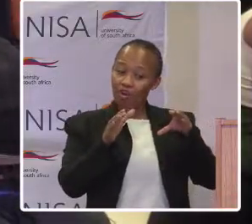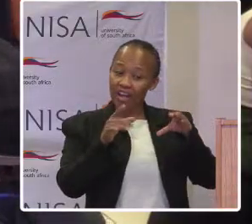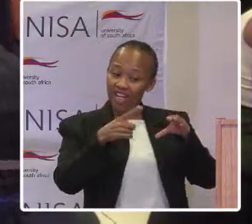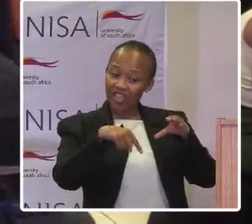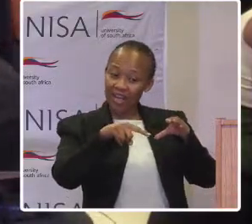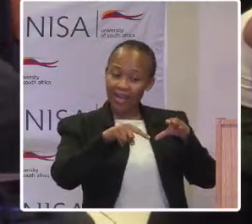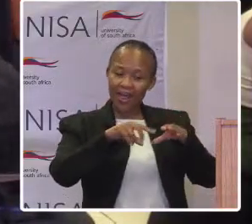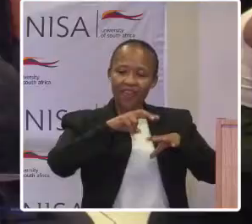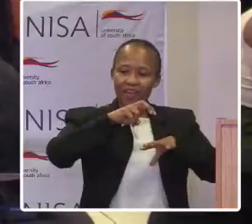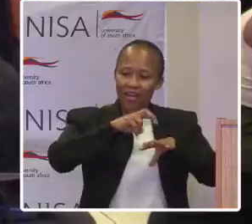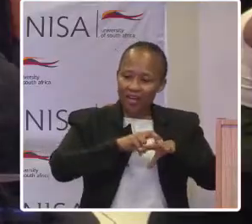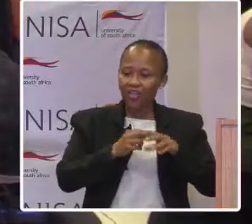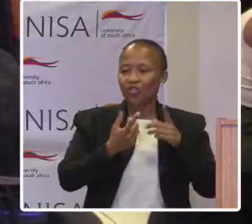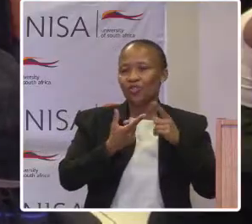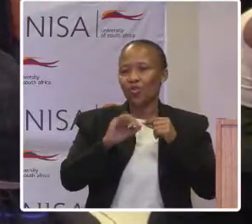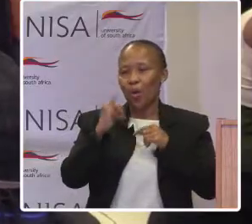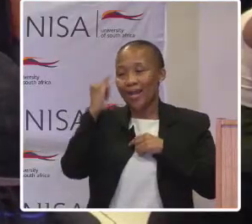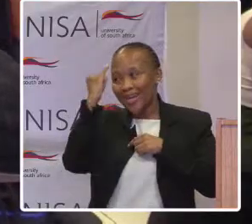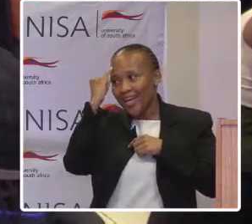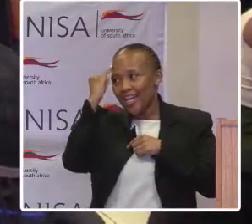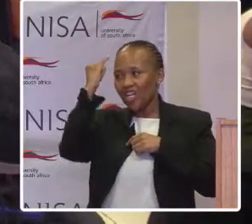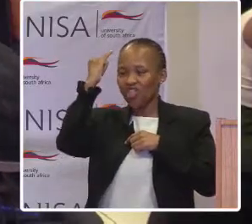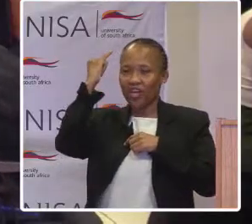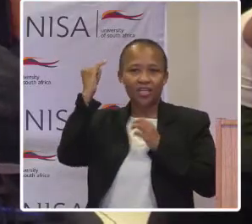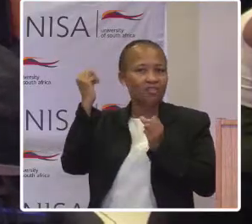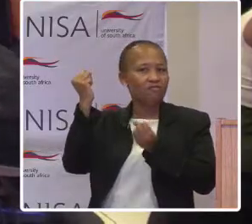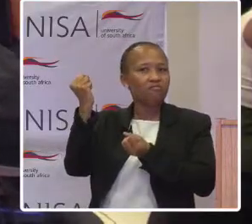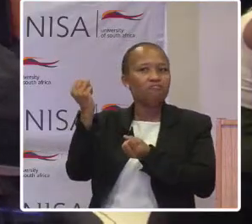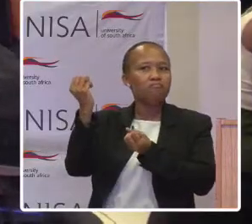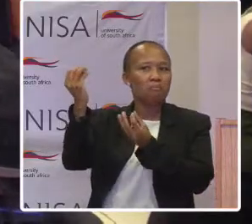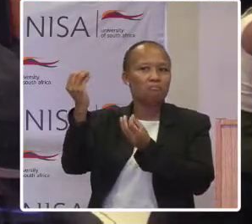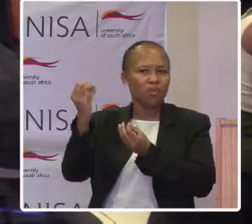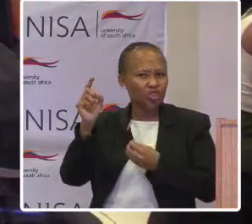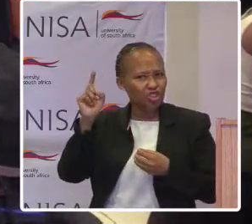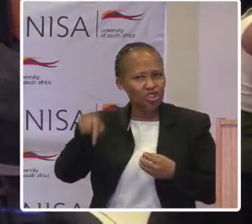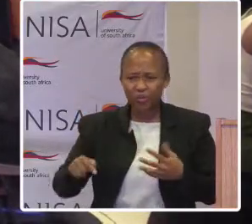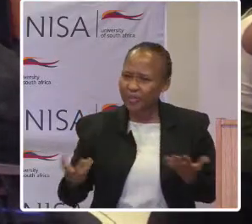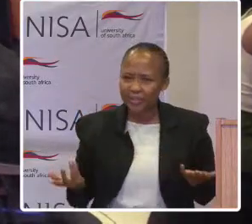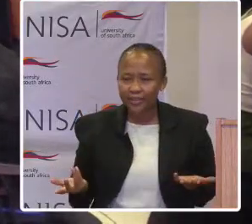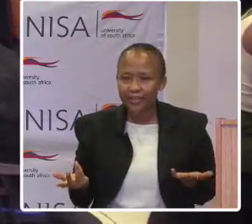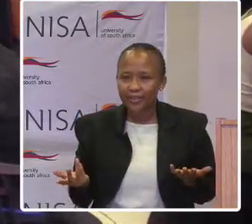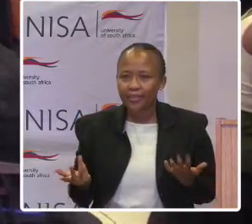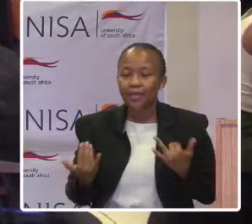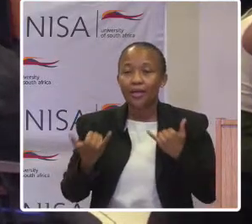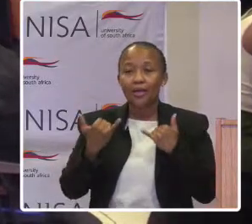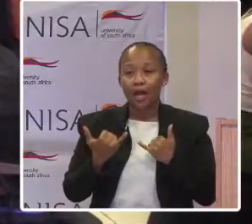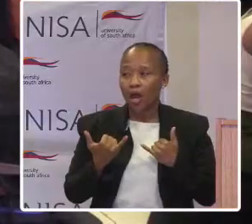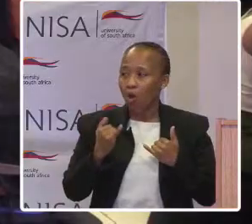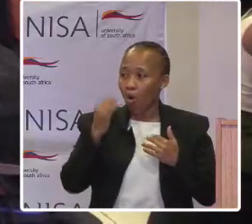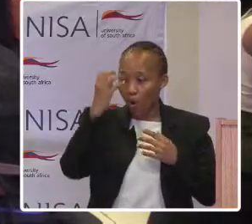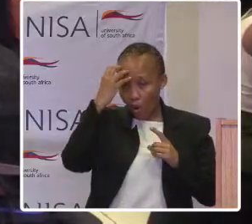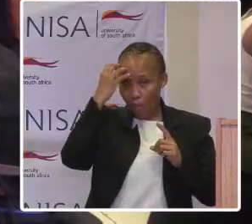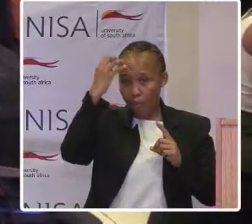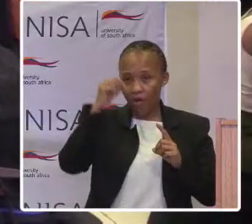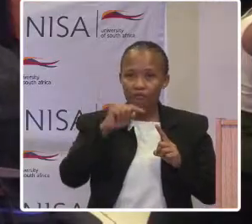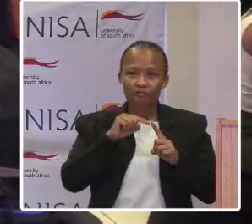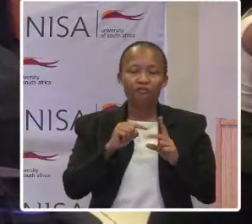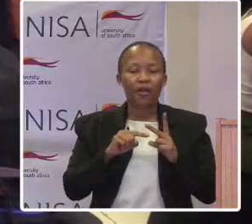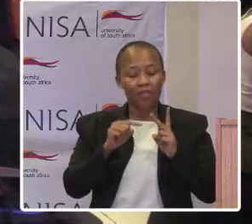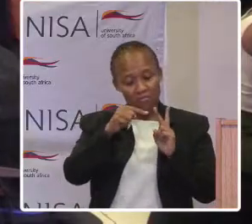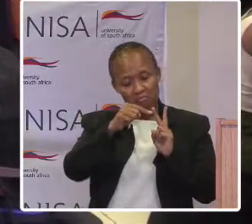provide initiatives. The Prof and the